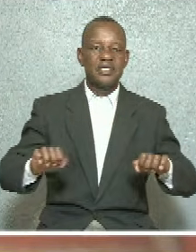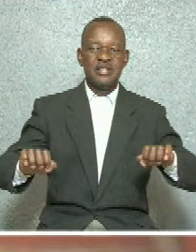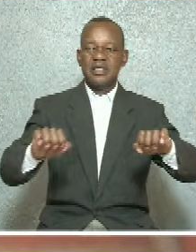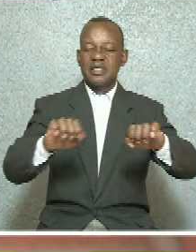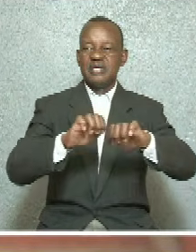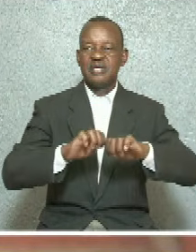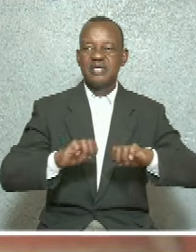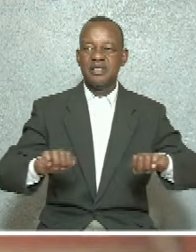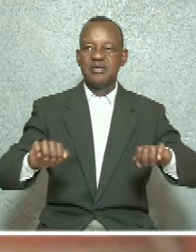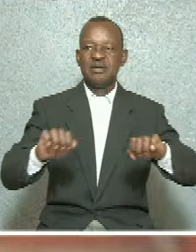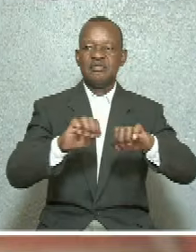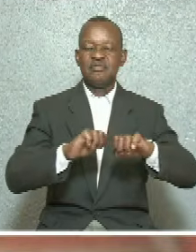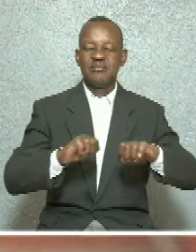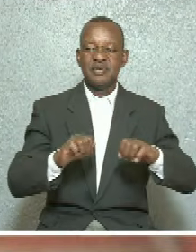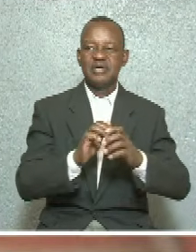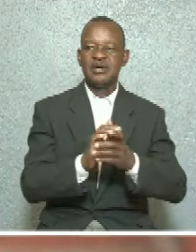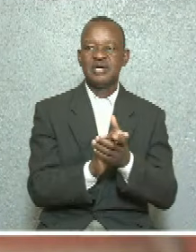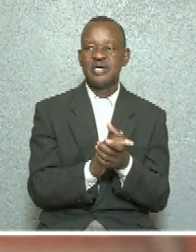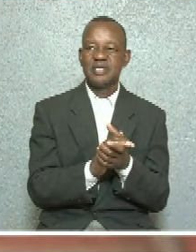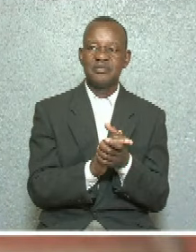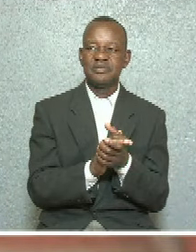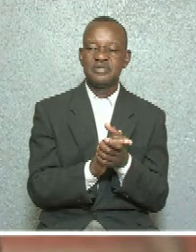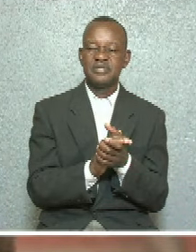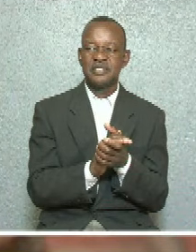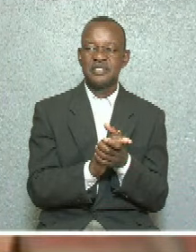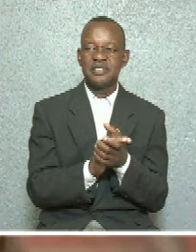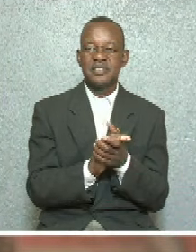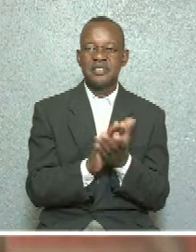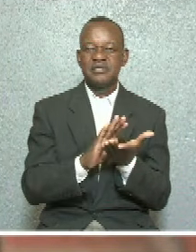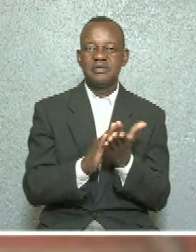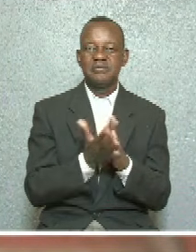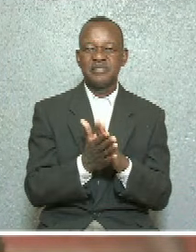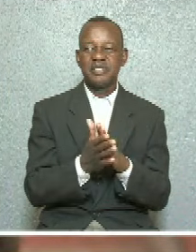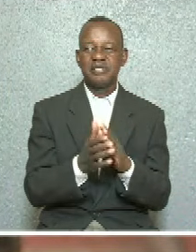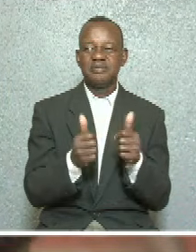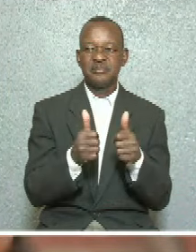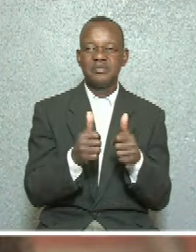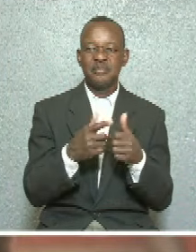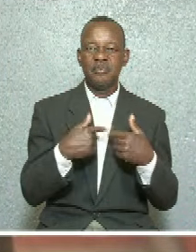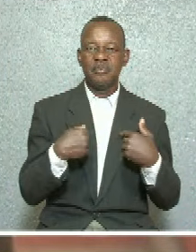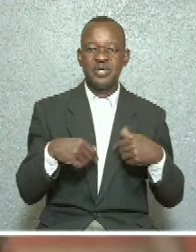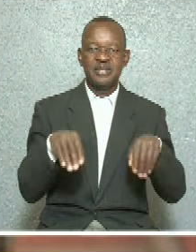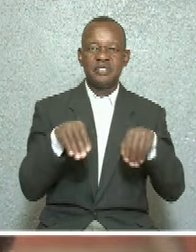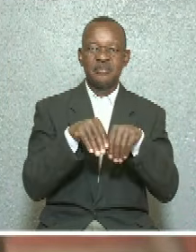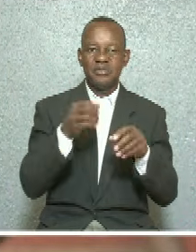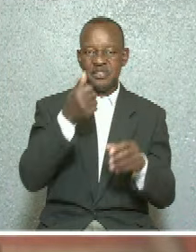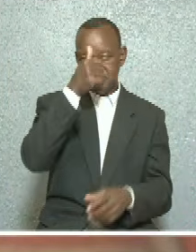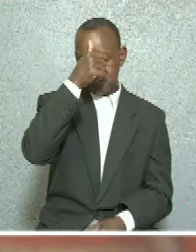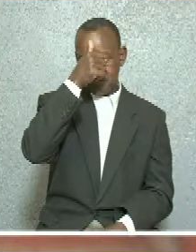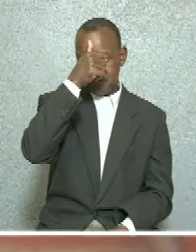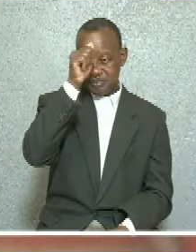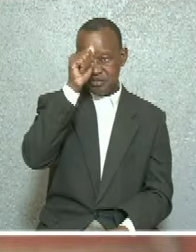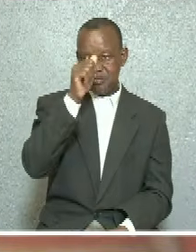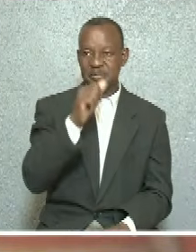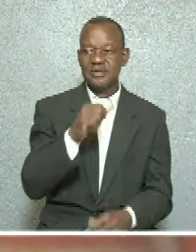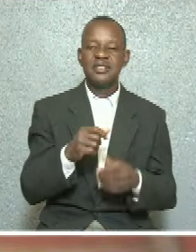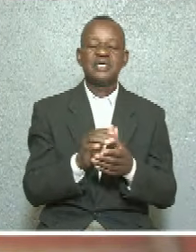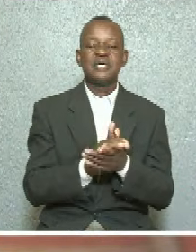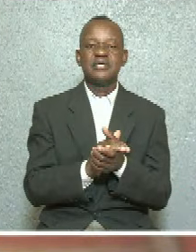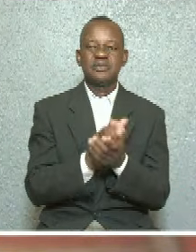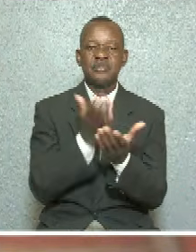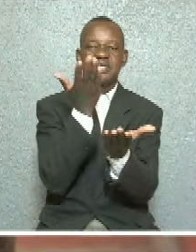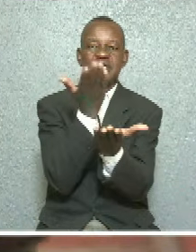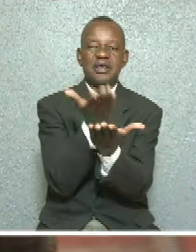matters. So we do due diligence, applications are out, we make sure that we get the right kids for the